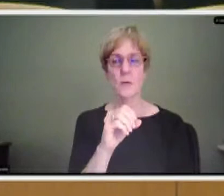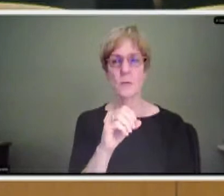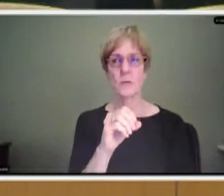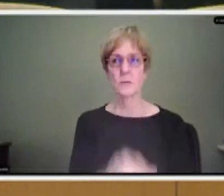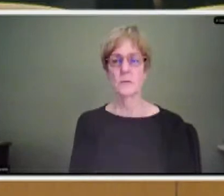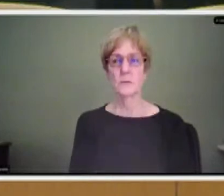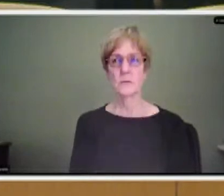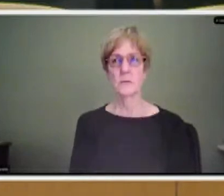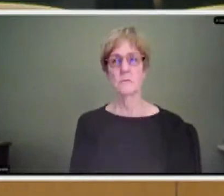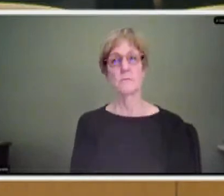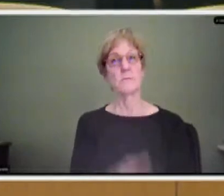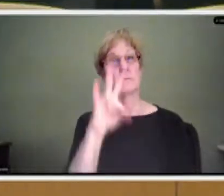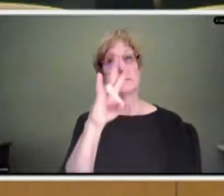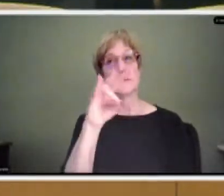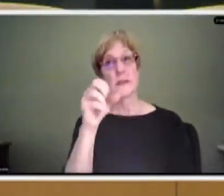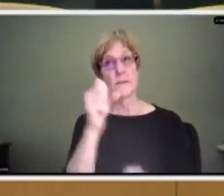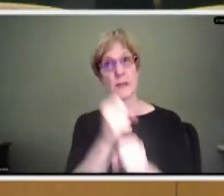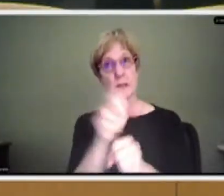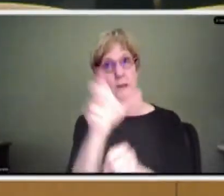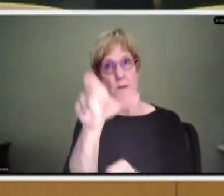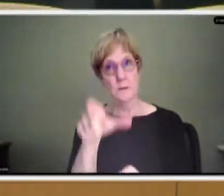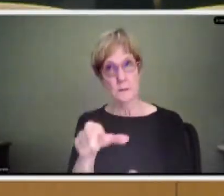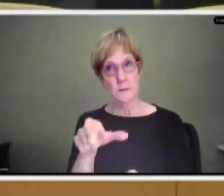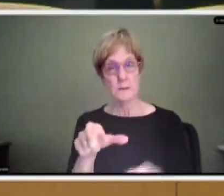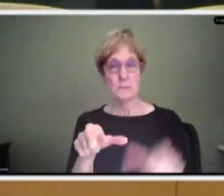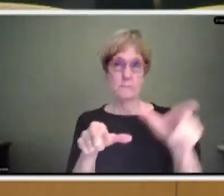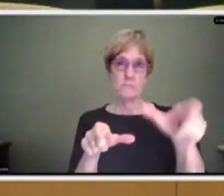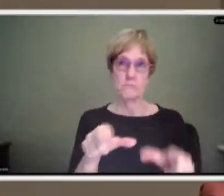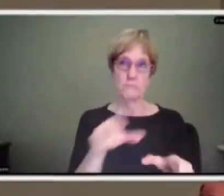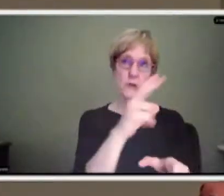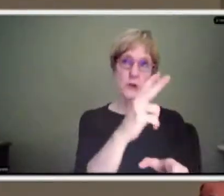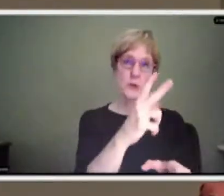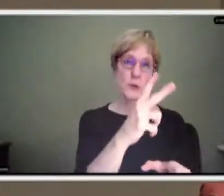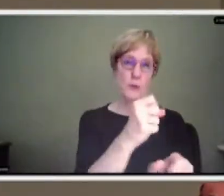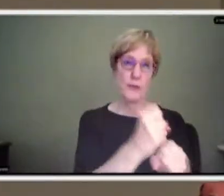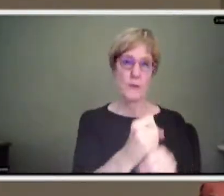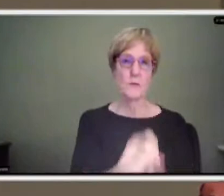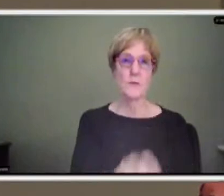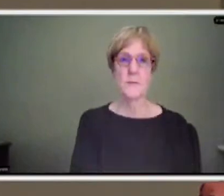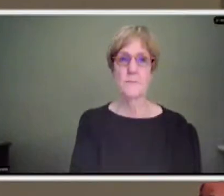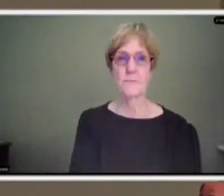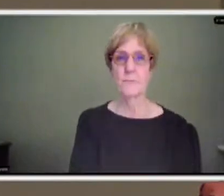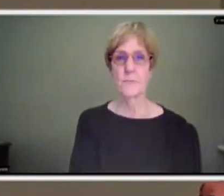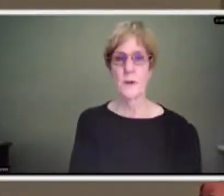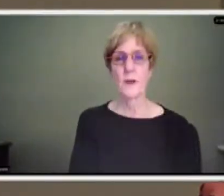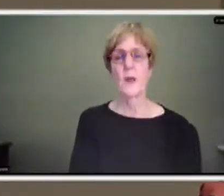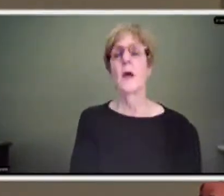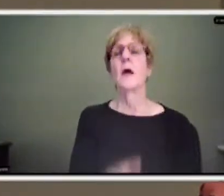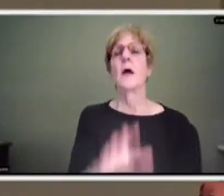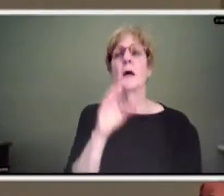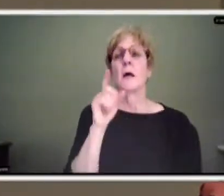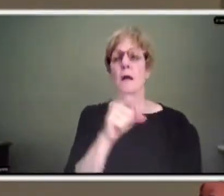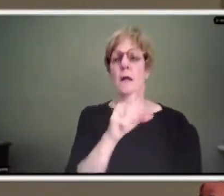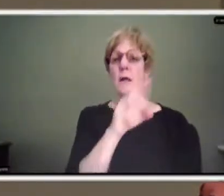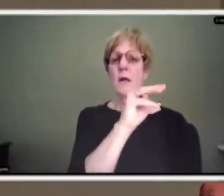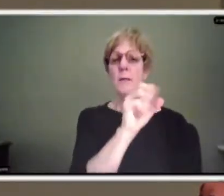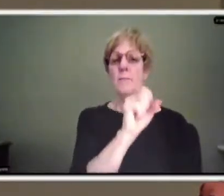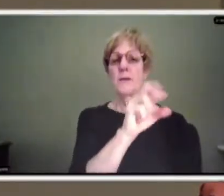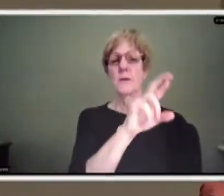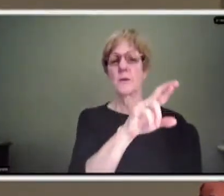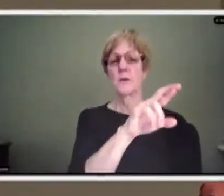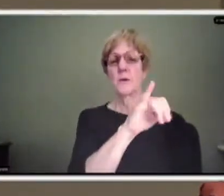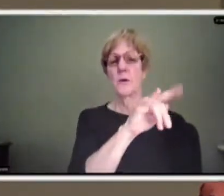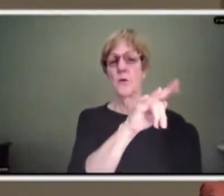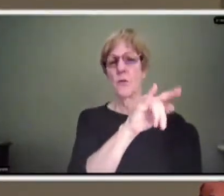approximately 70 years, and the other half 2 or 3 years. Thank you. I just wanted clarification because I heard Ms. Riley owned the property and had made